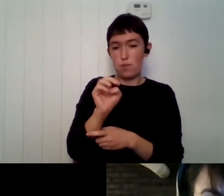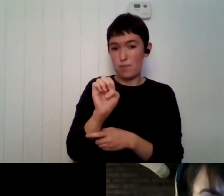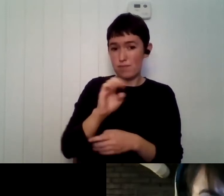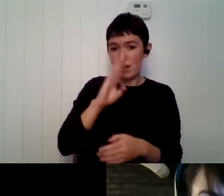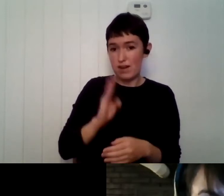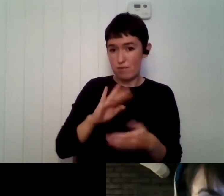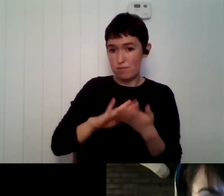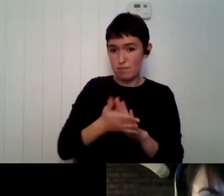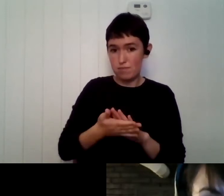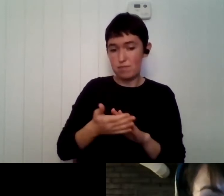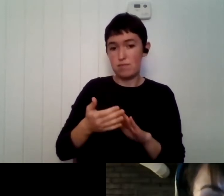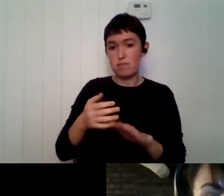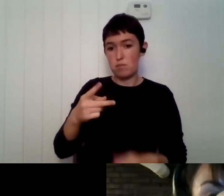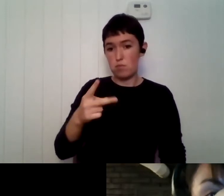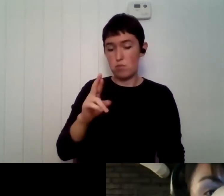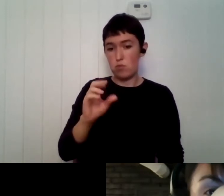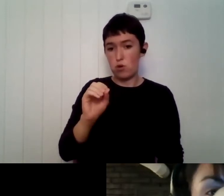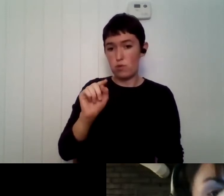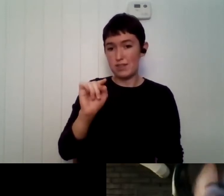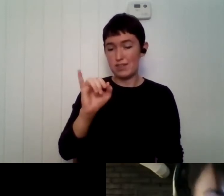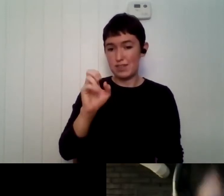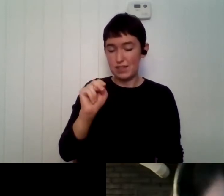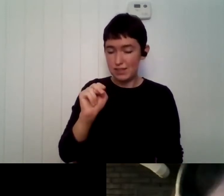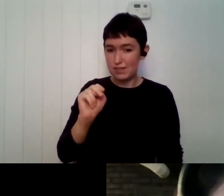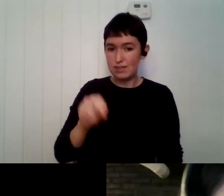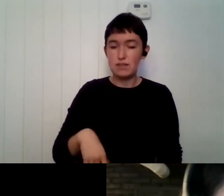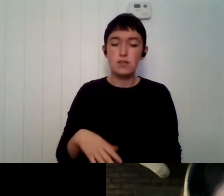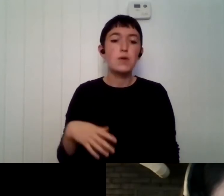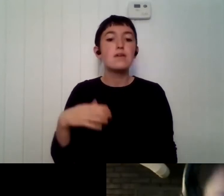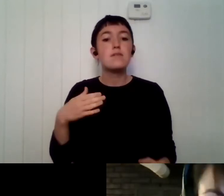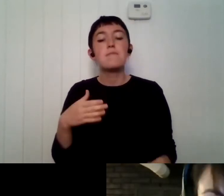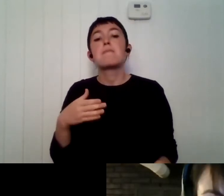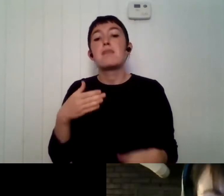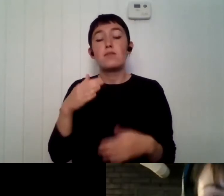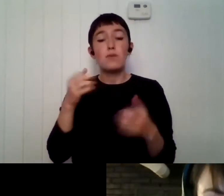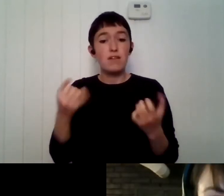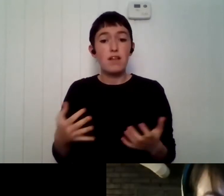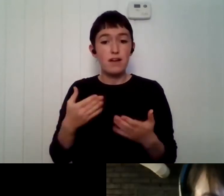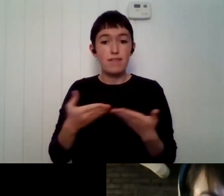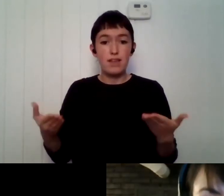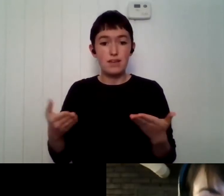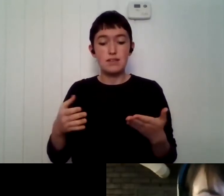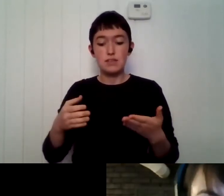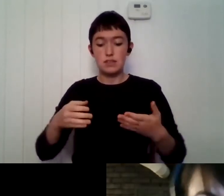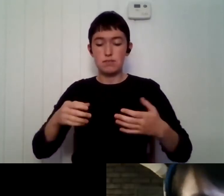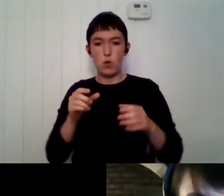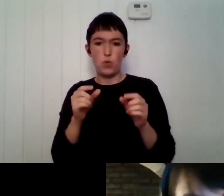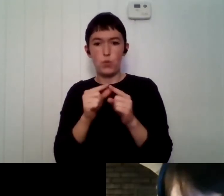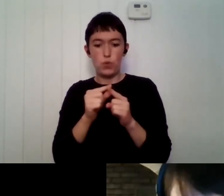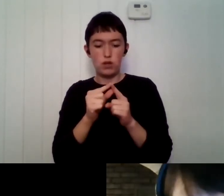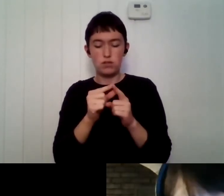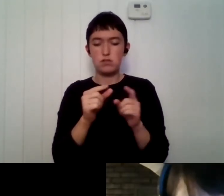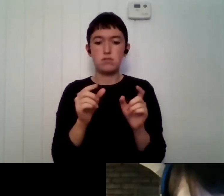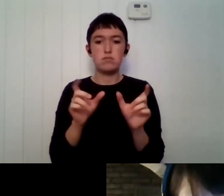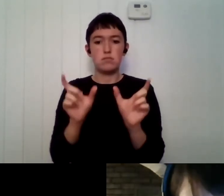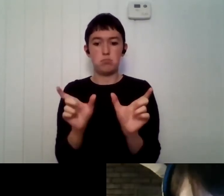a proteome is really, really useful. So a lot of things end in OME, OME, and that's like all the stuff from the